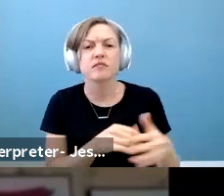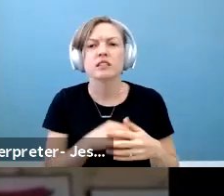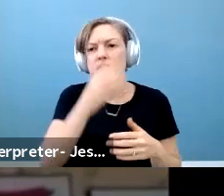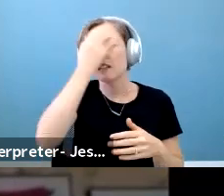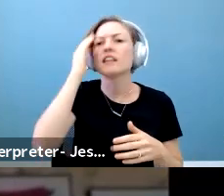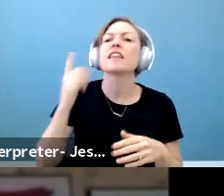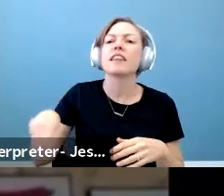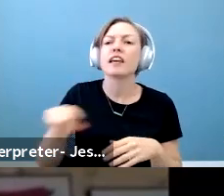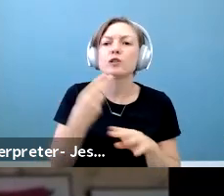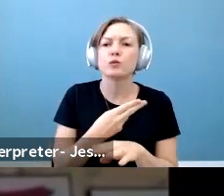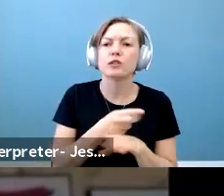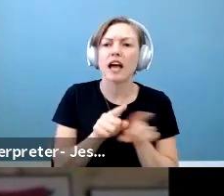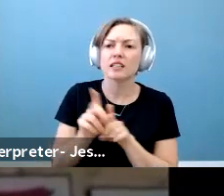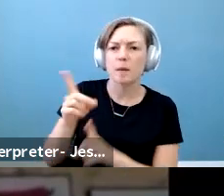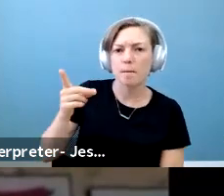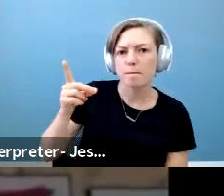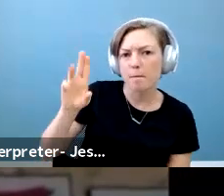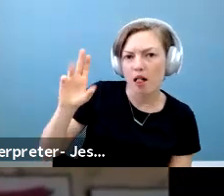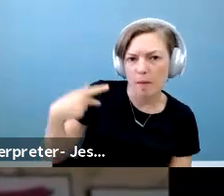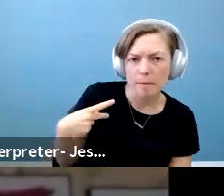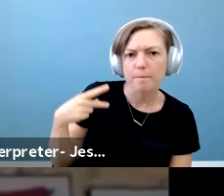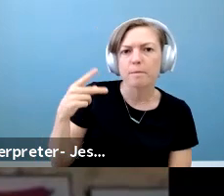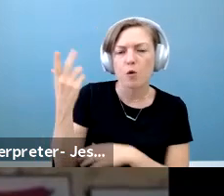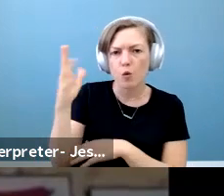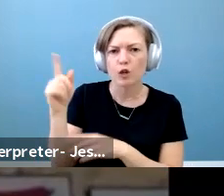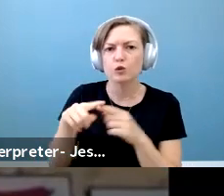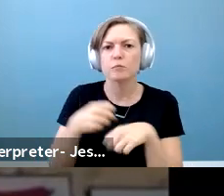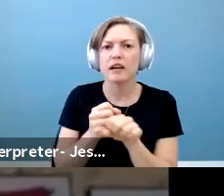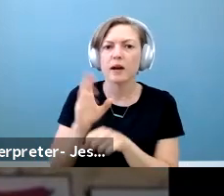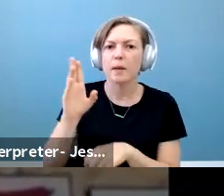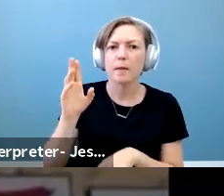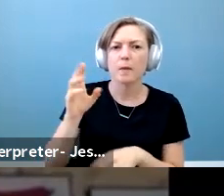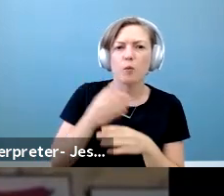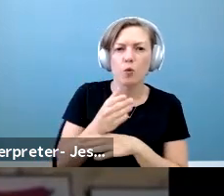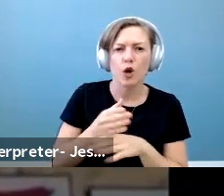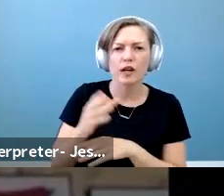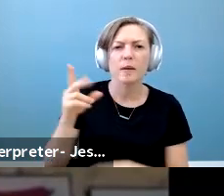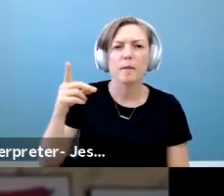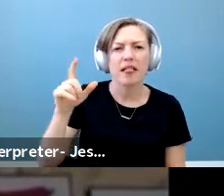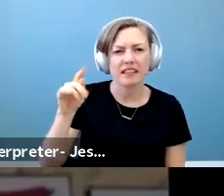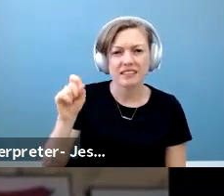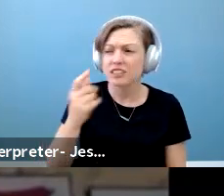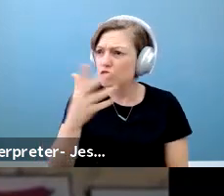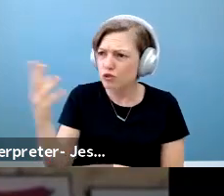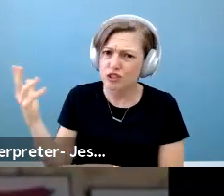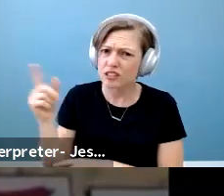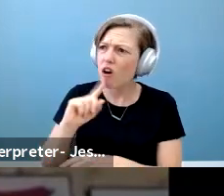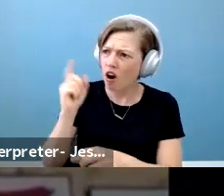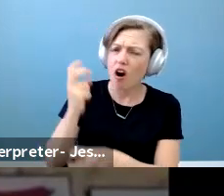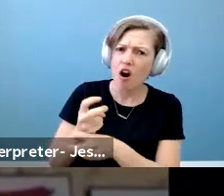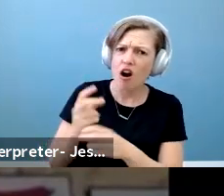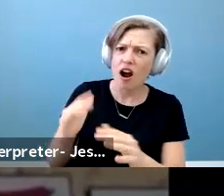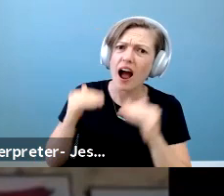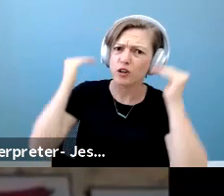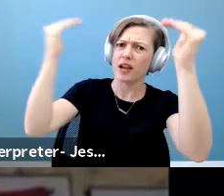used as a pulpwood to make wood pellets. To me, the trees in the wetlands are high grade because they make the